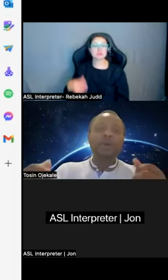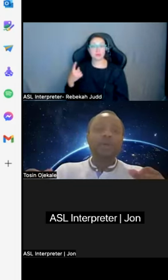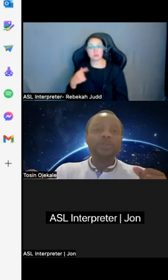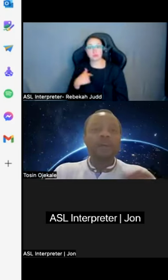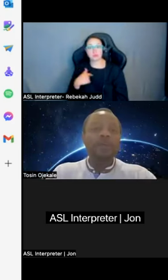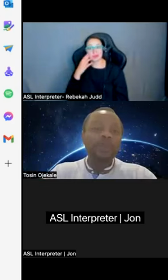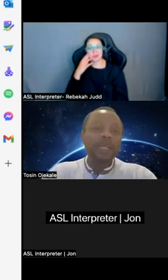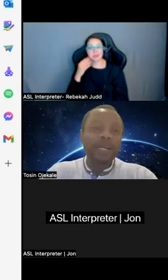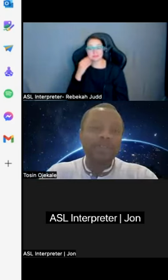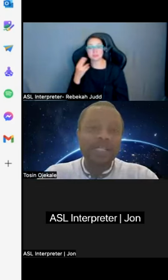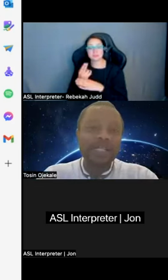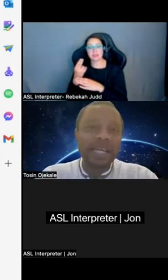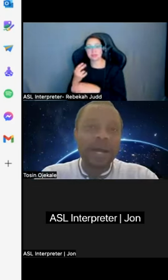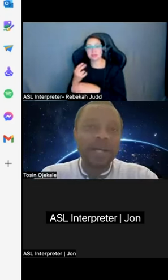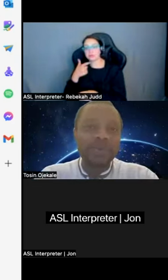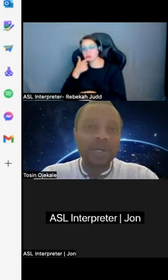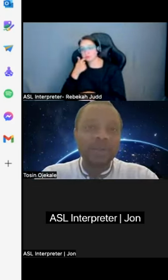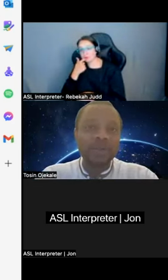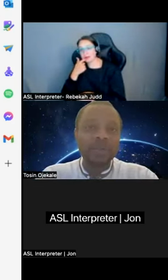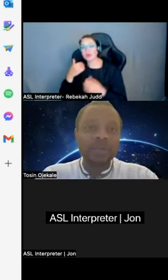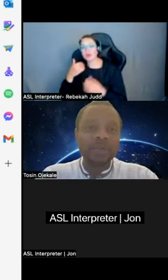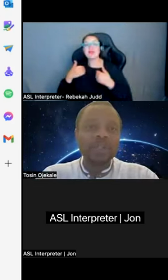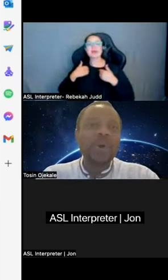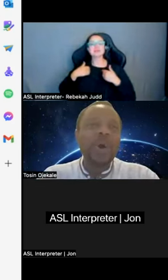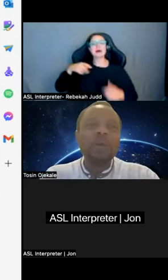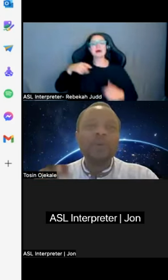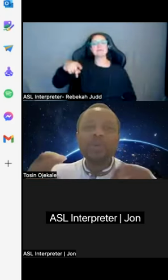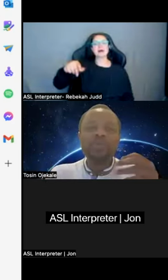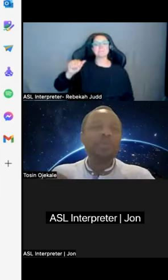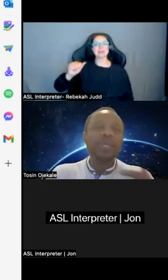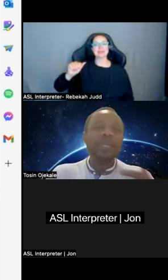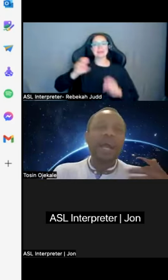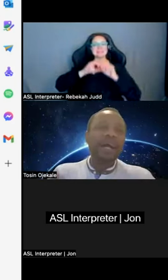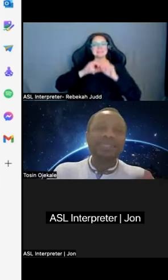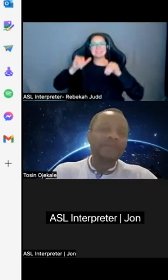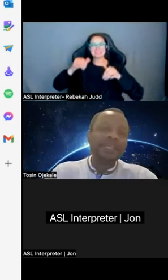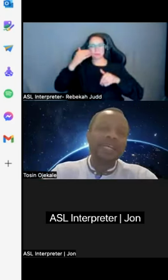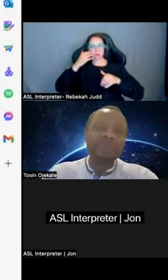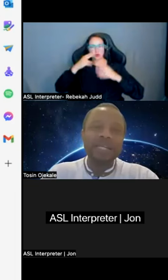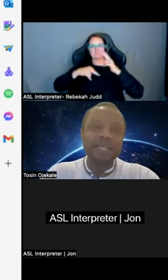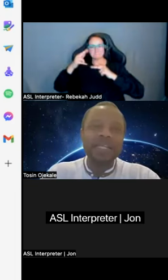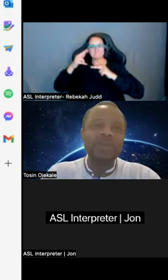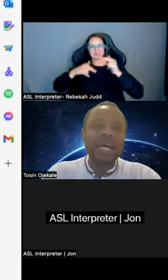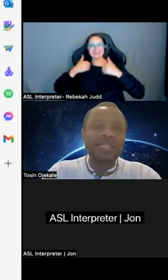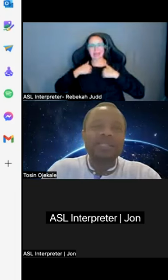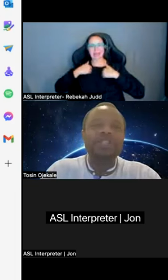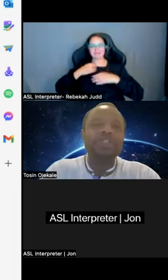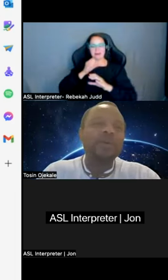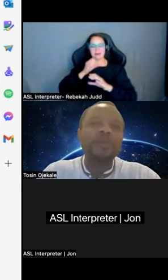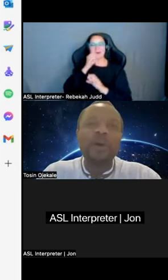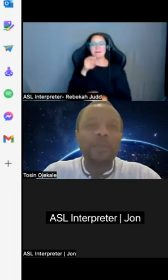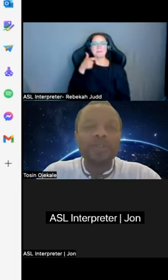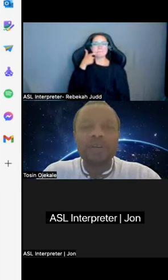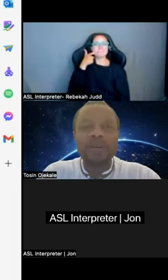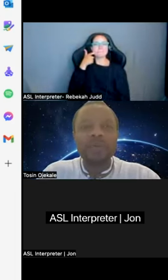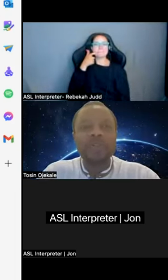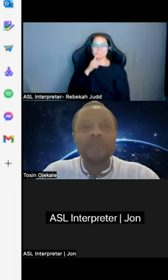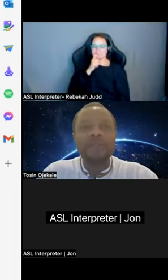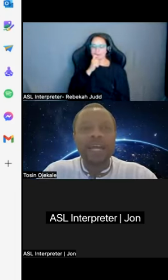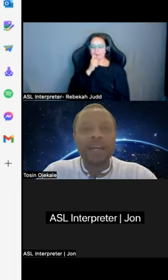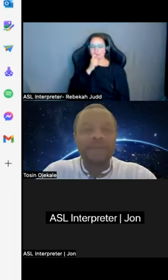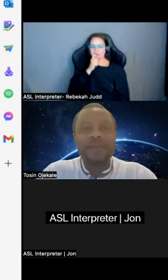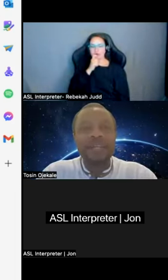they also have a public address system as well. So all of those will be activated immediately. So that's the job of most